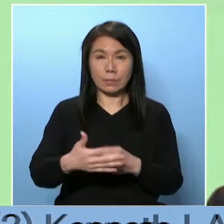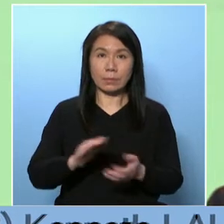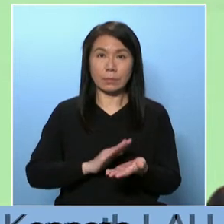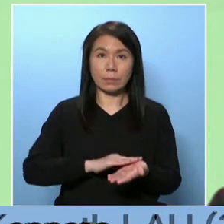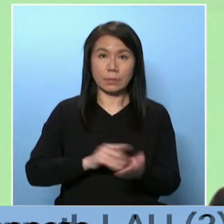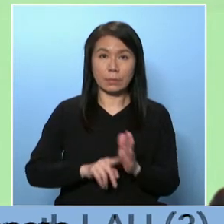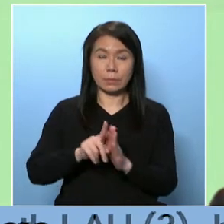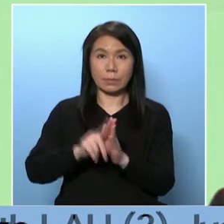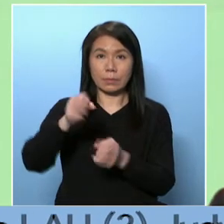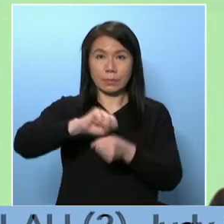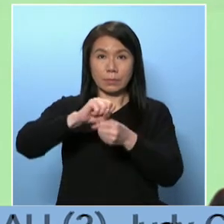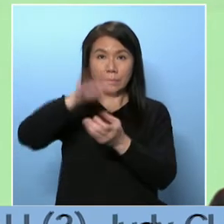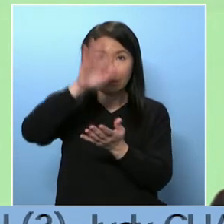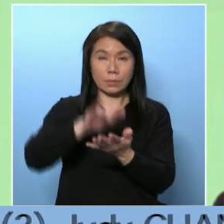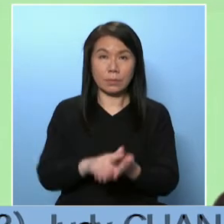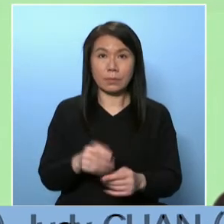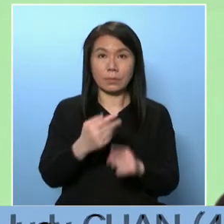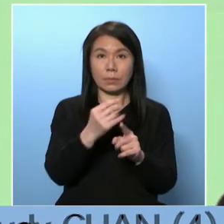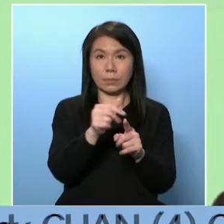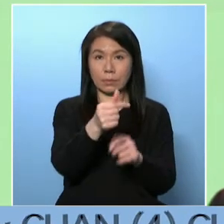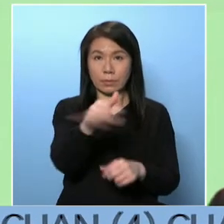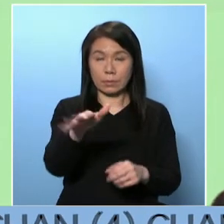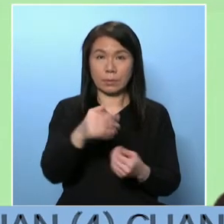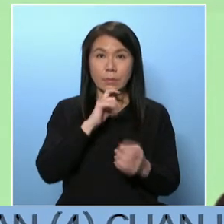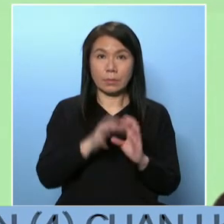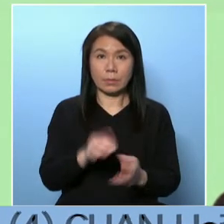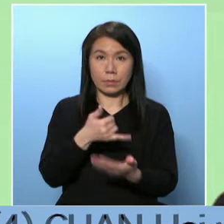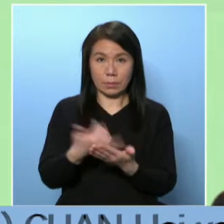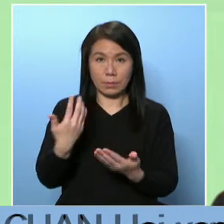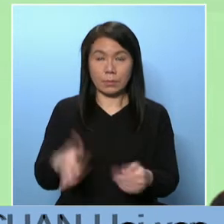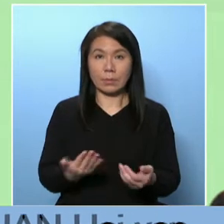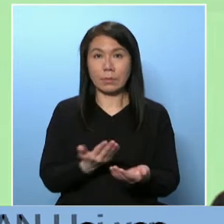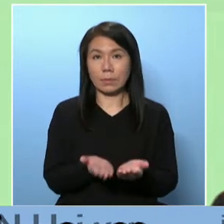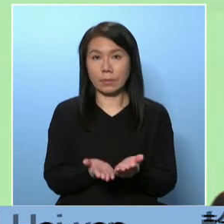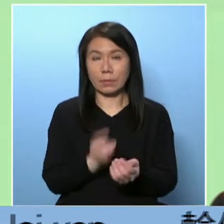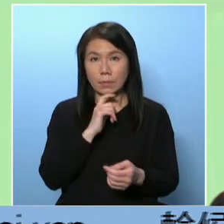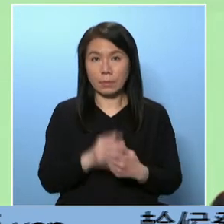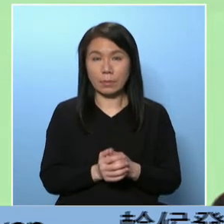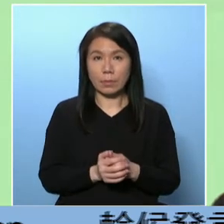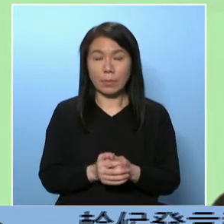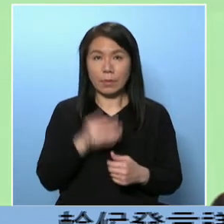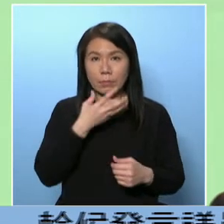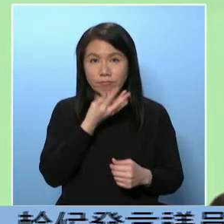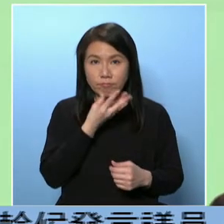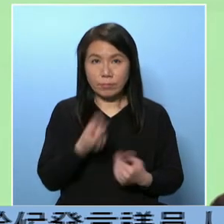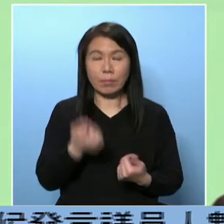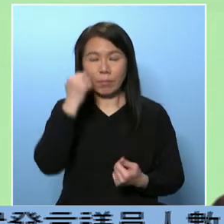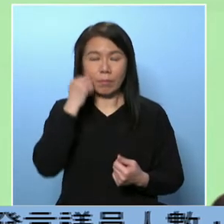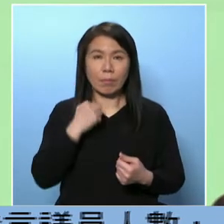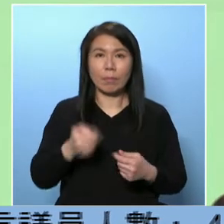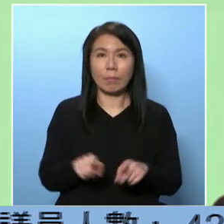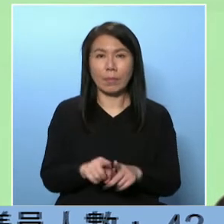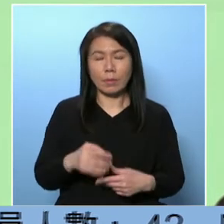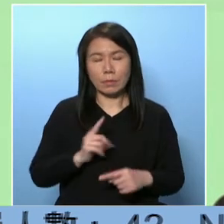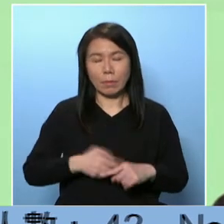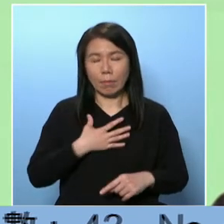President, this swift wave has led to a dozen or so deaths involving children and